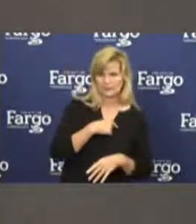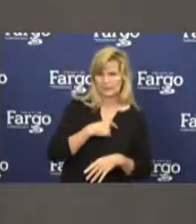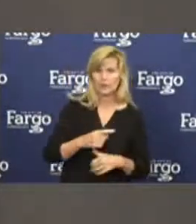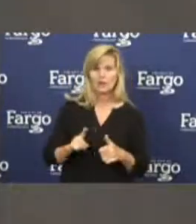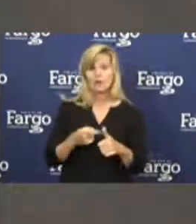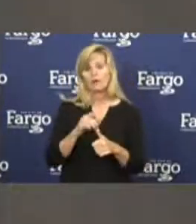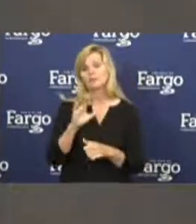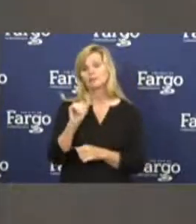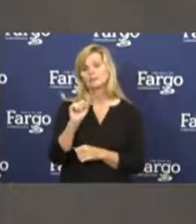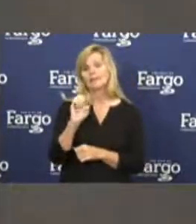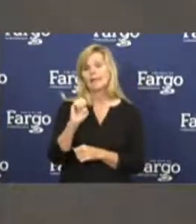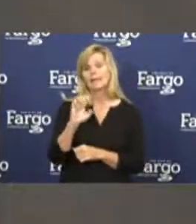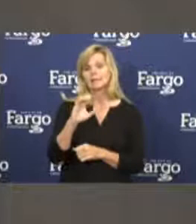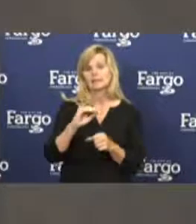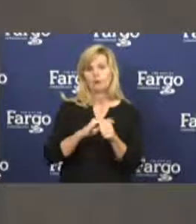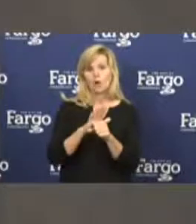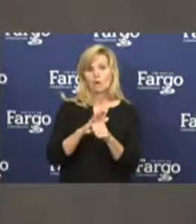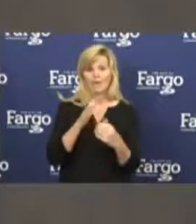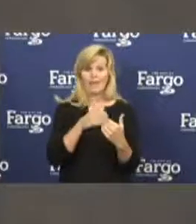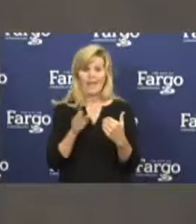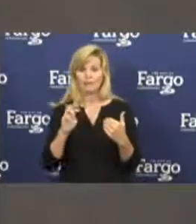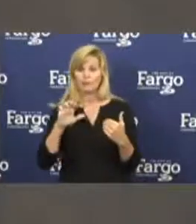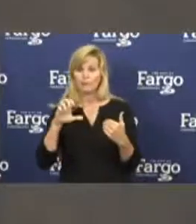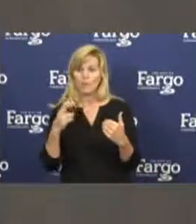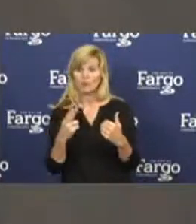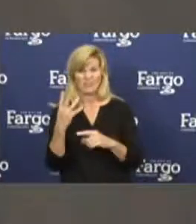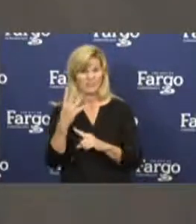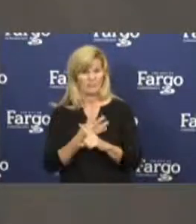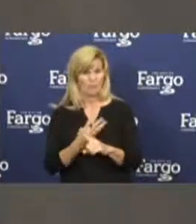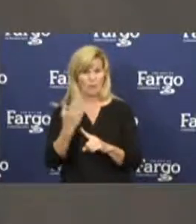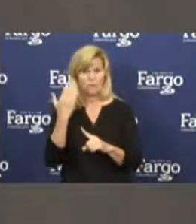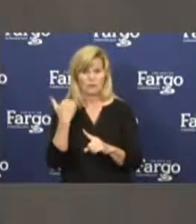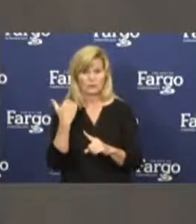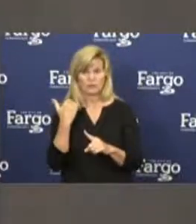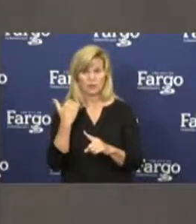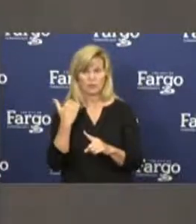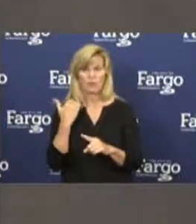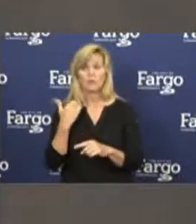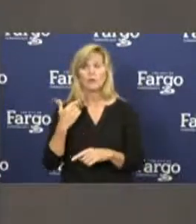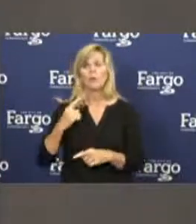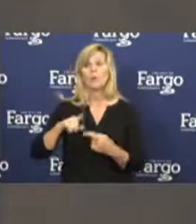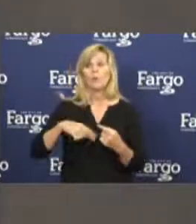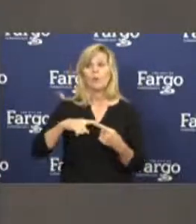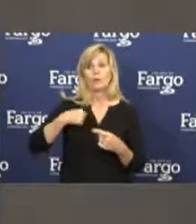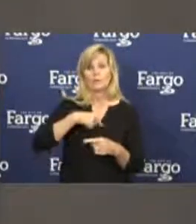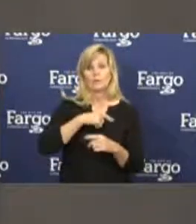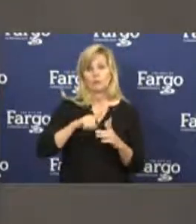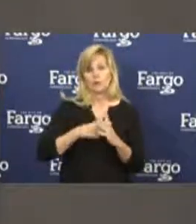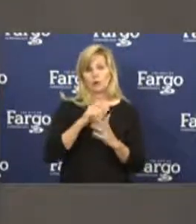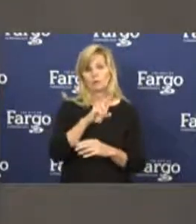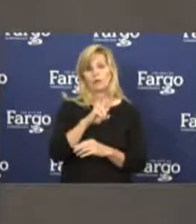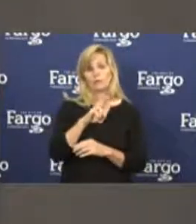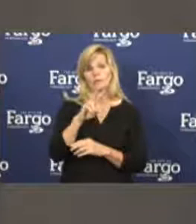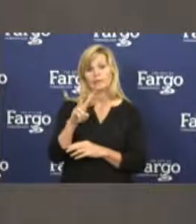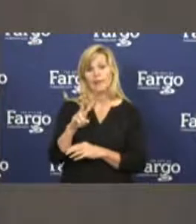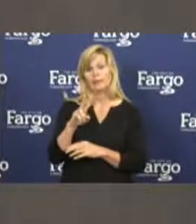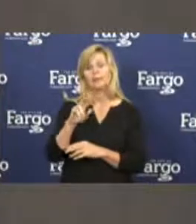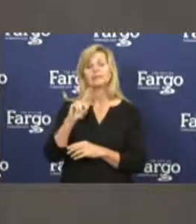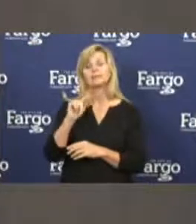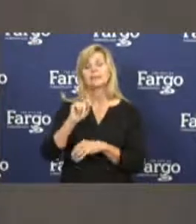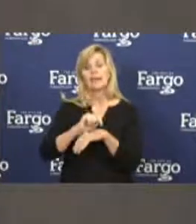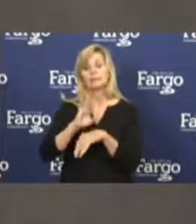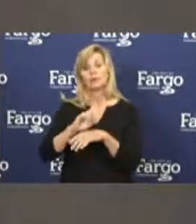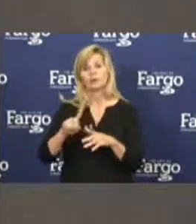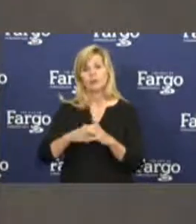cases of COVID were reported back in March, nearly 4 months ago, with the establishment of our Red River Valley Task Force in early May. Cass